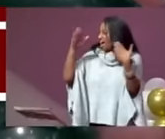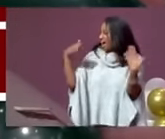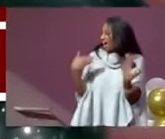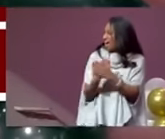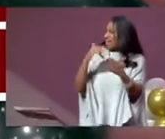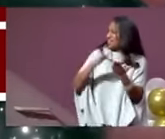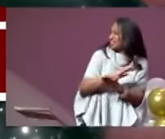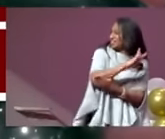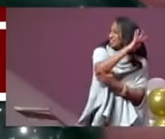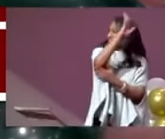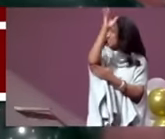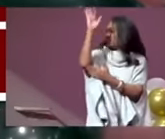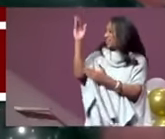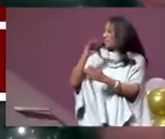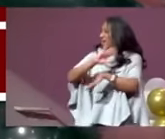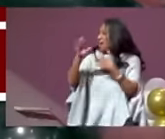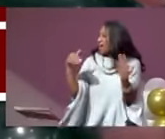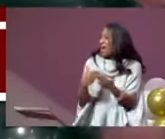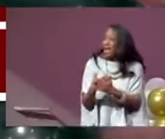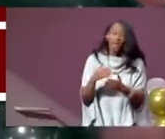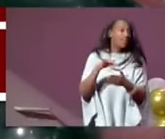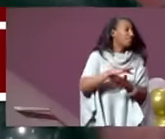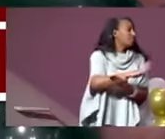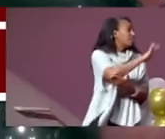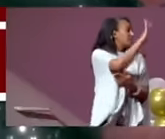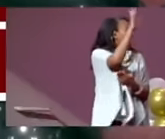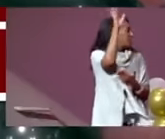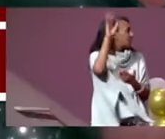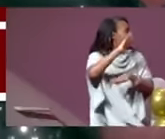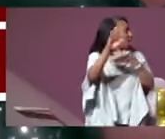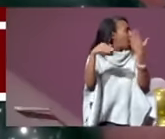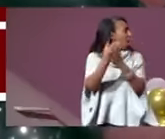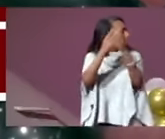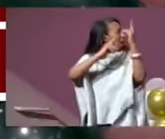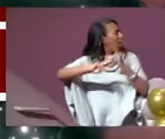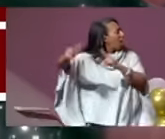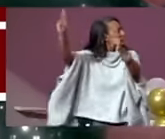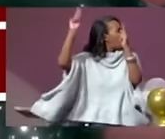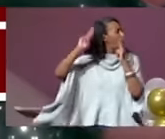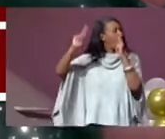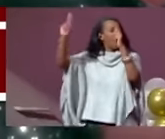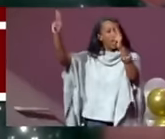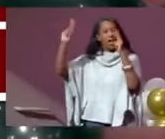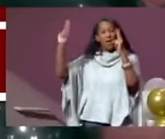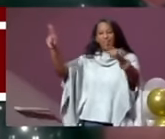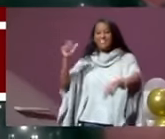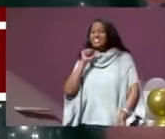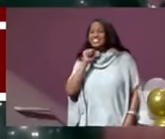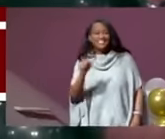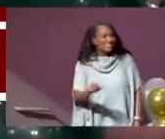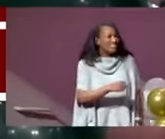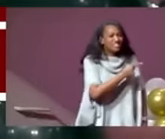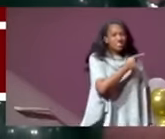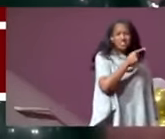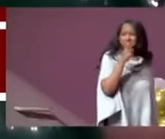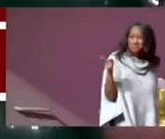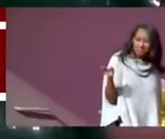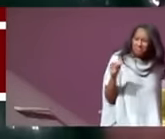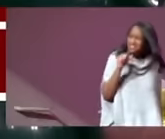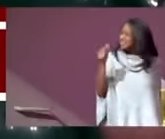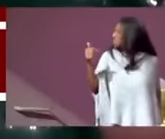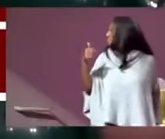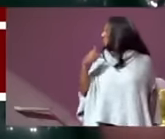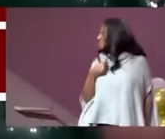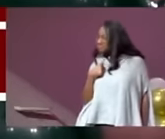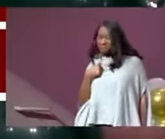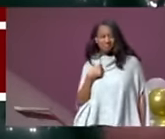glory. All of the glory. All of the honor. It don't belong to me.